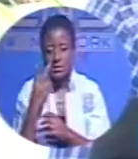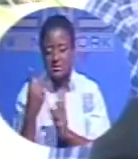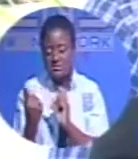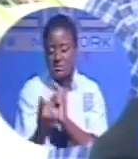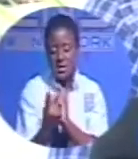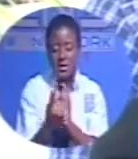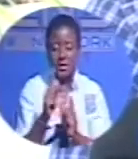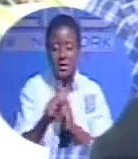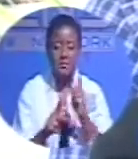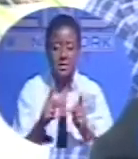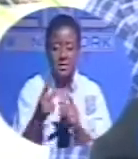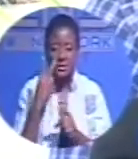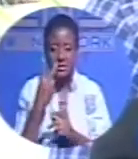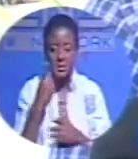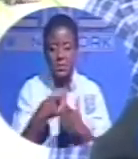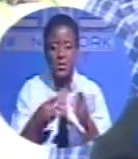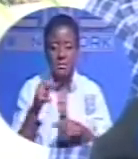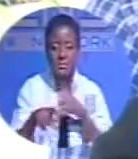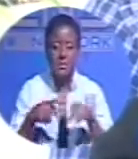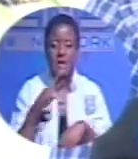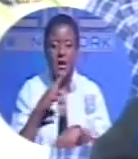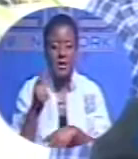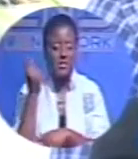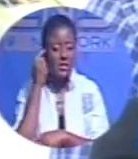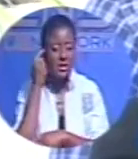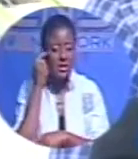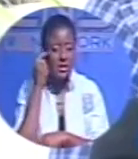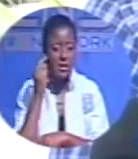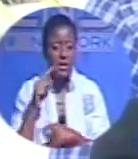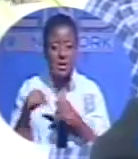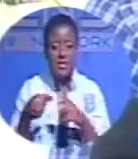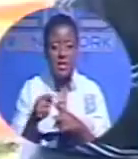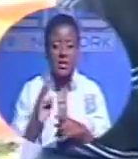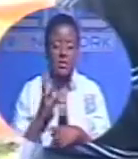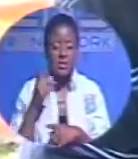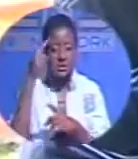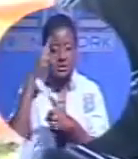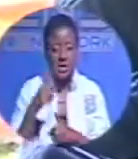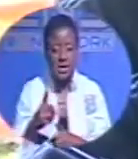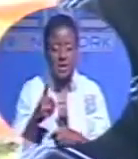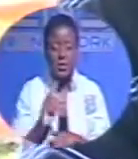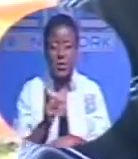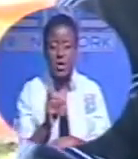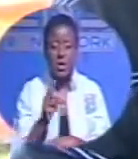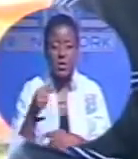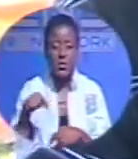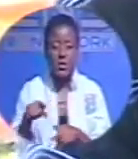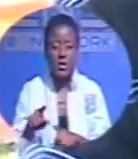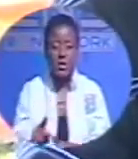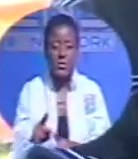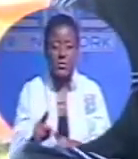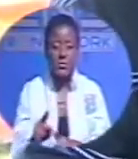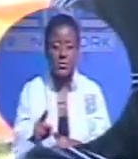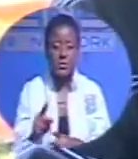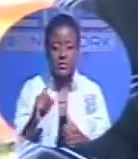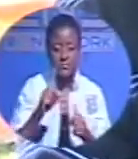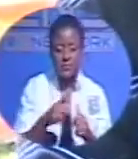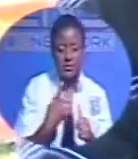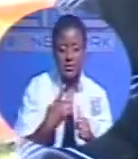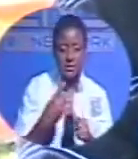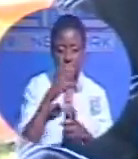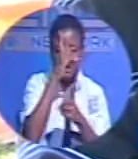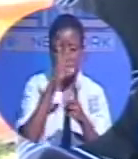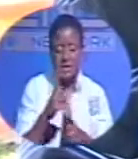out, see what the people are thinking. Indeed. Then we decide where we're going to go. Our first thing we had to do was come up with our objective, what we wanted to do in